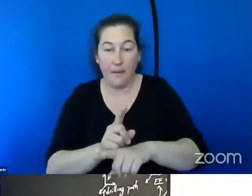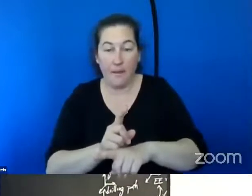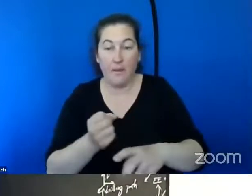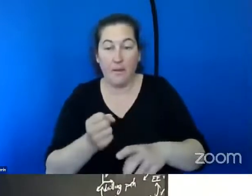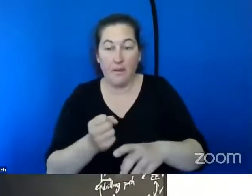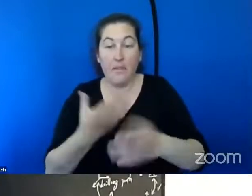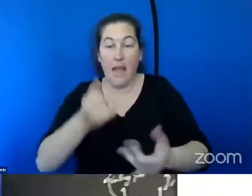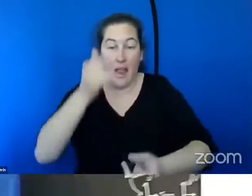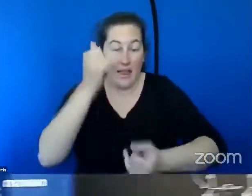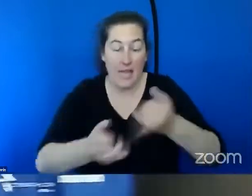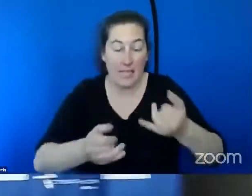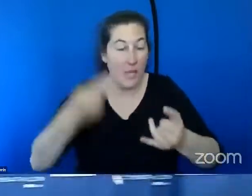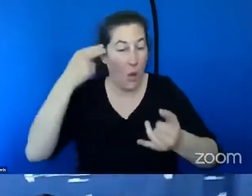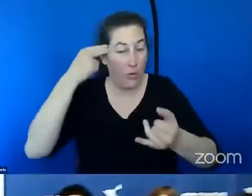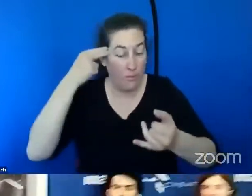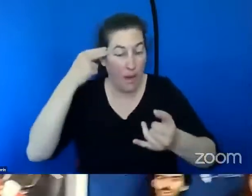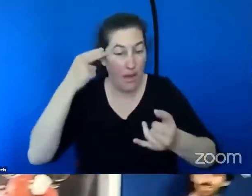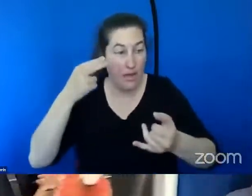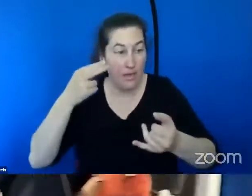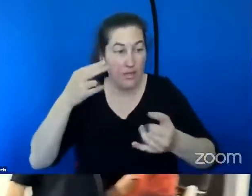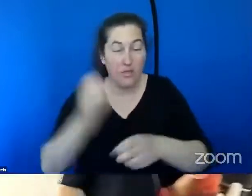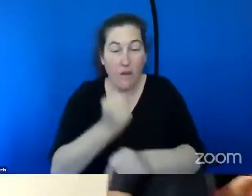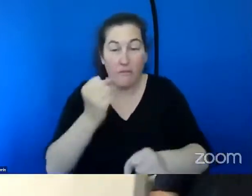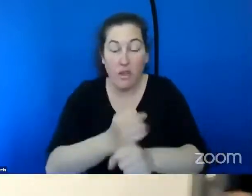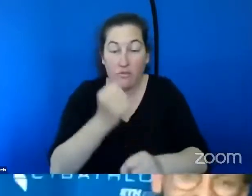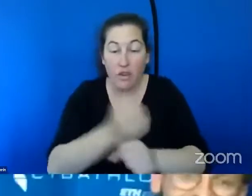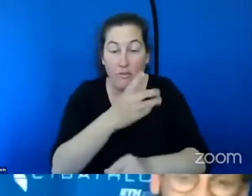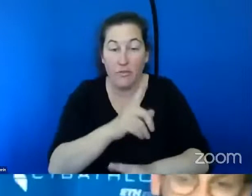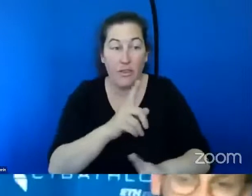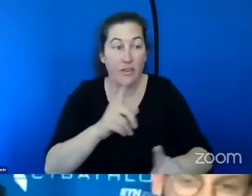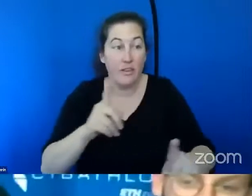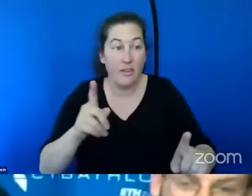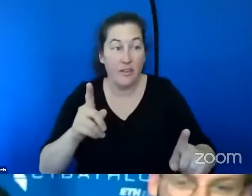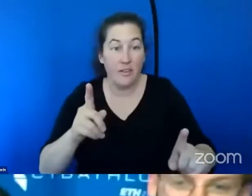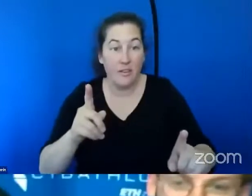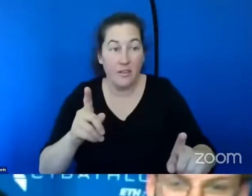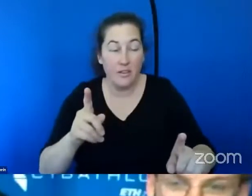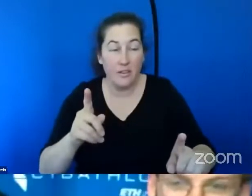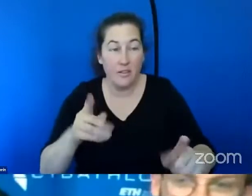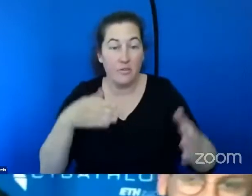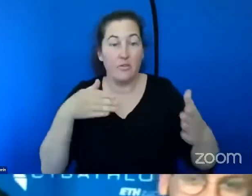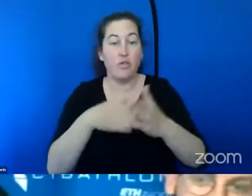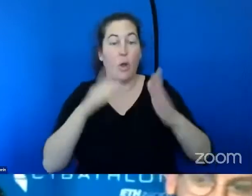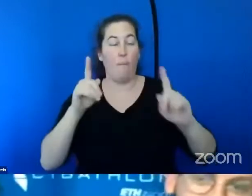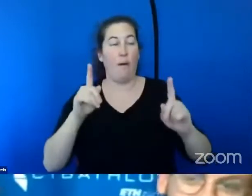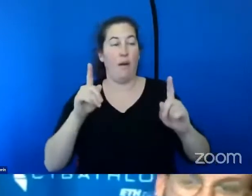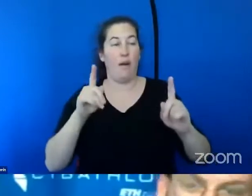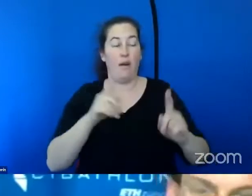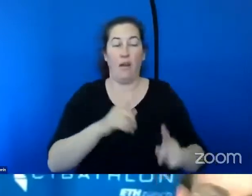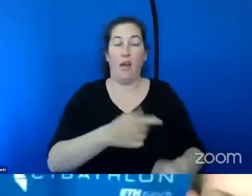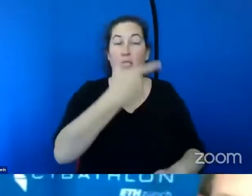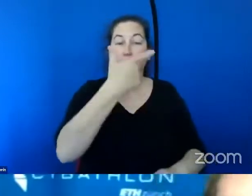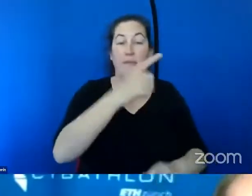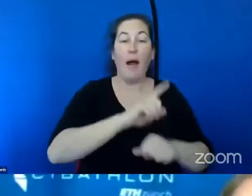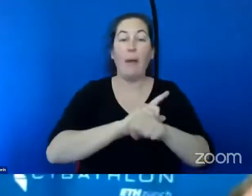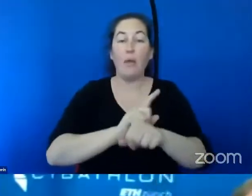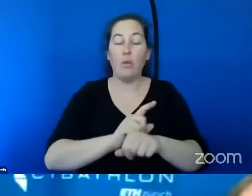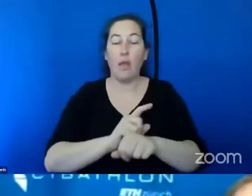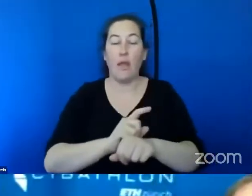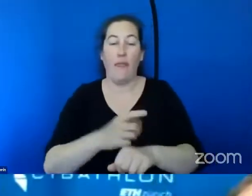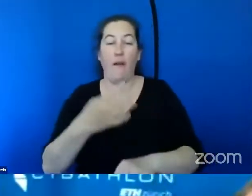2:45. Sensational from Christophe Houchet. That is our first time from